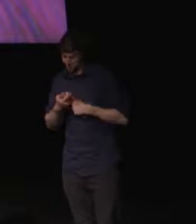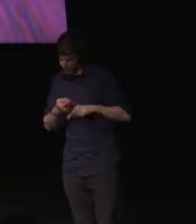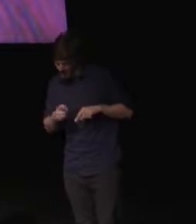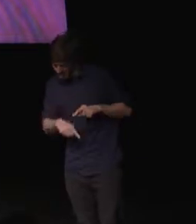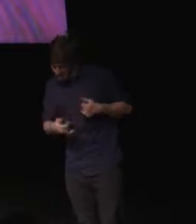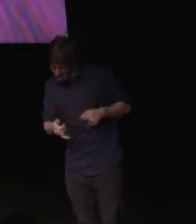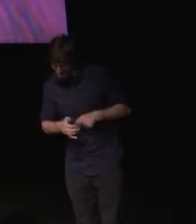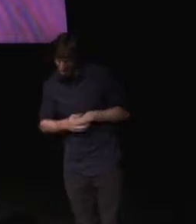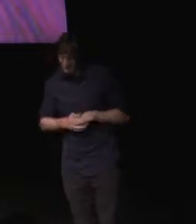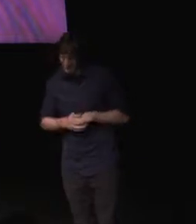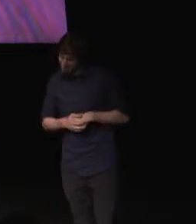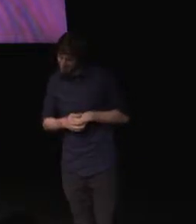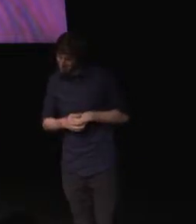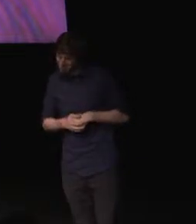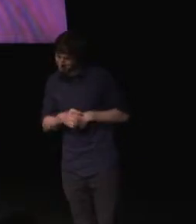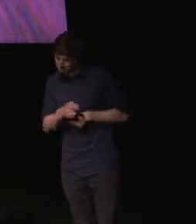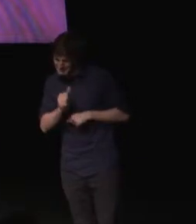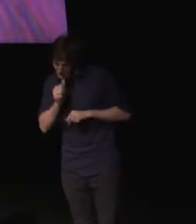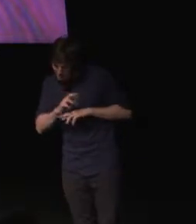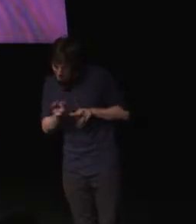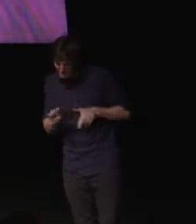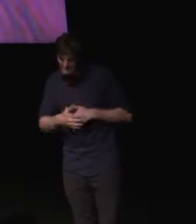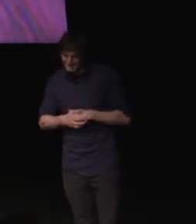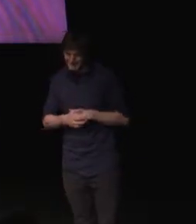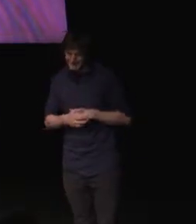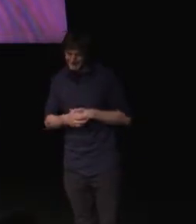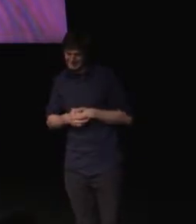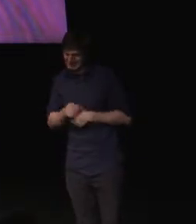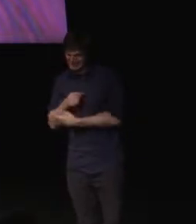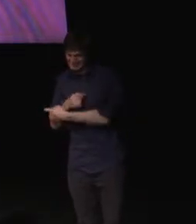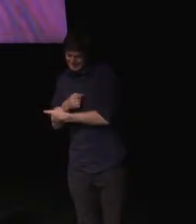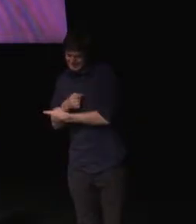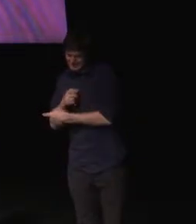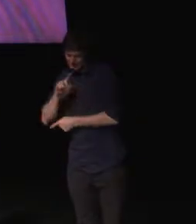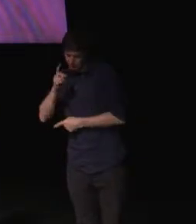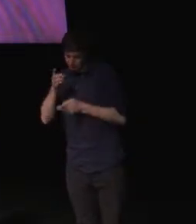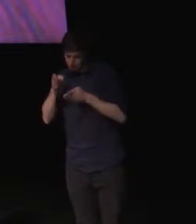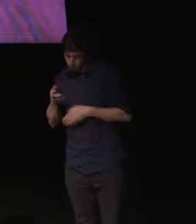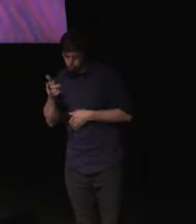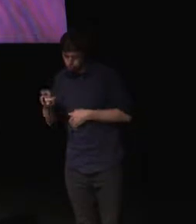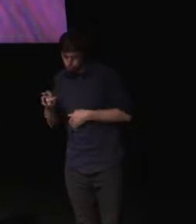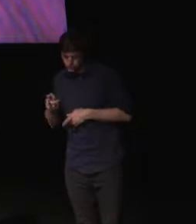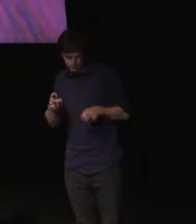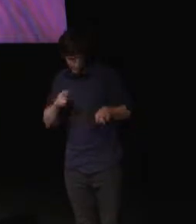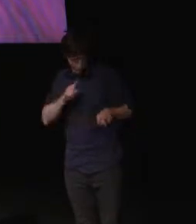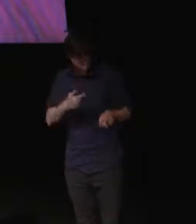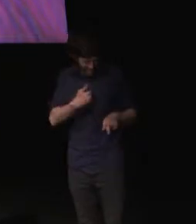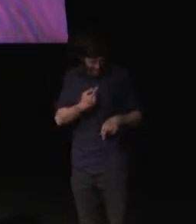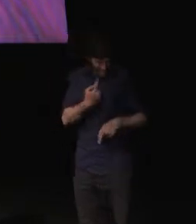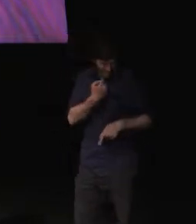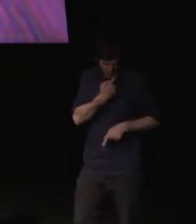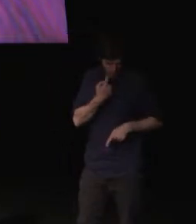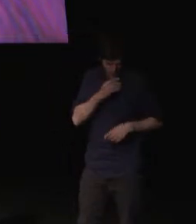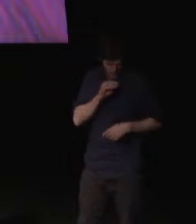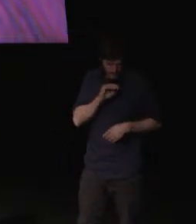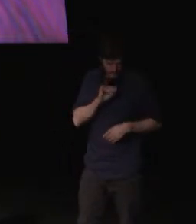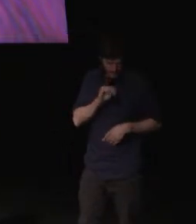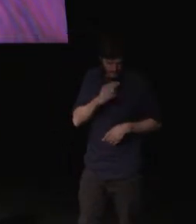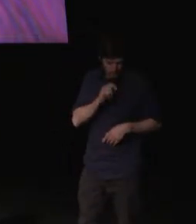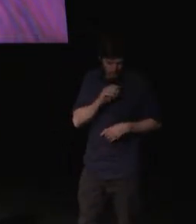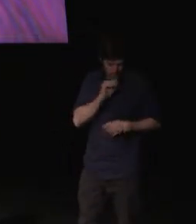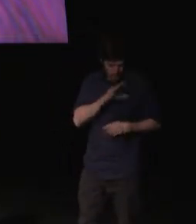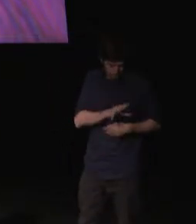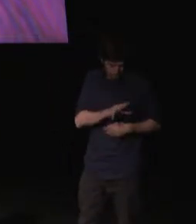too hard for you. It's a first-person shooter, and you could only do mouth input. We can't do that. I'm sorry. That's a terrible, terrible feeling to tell